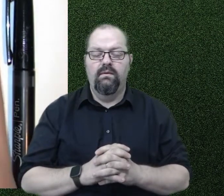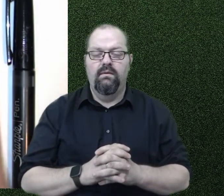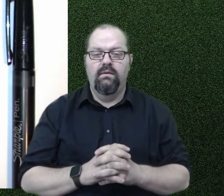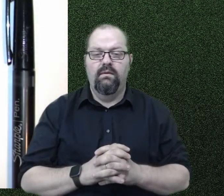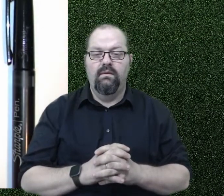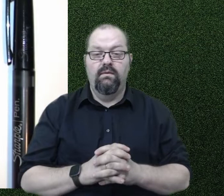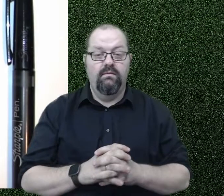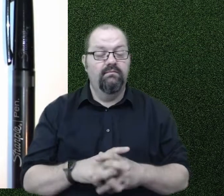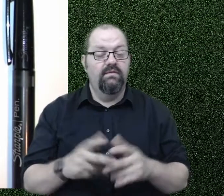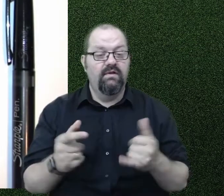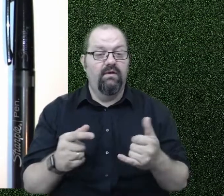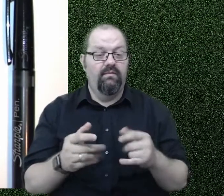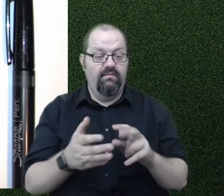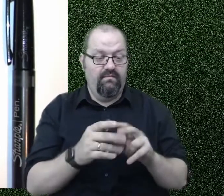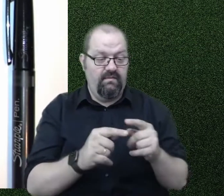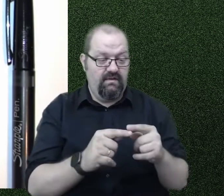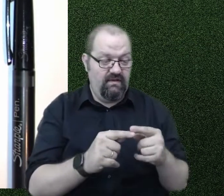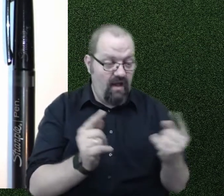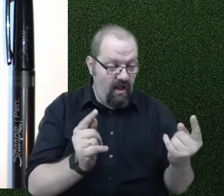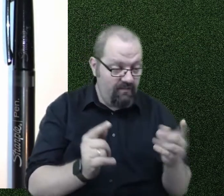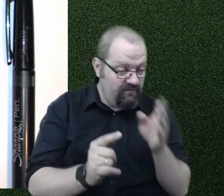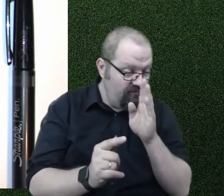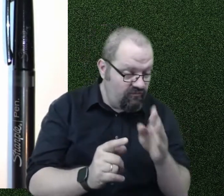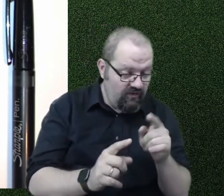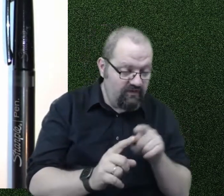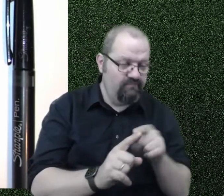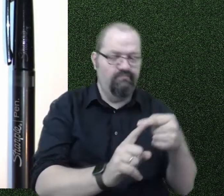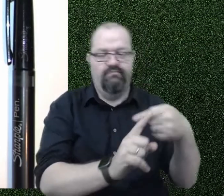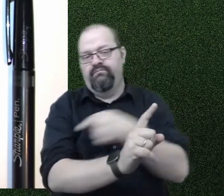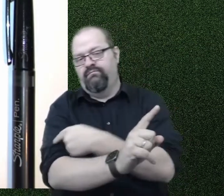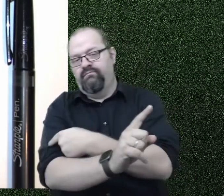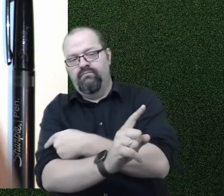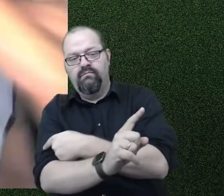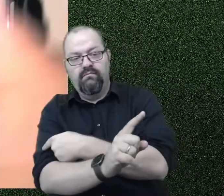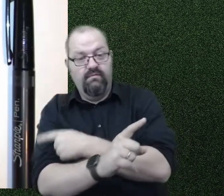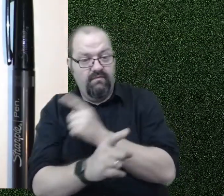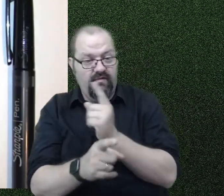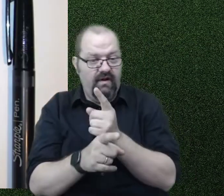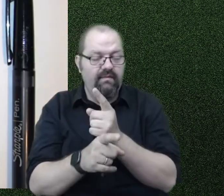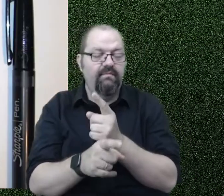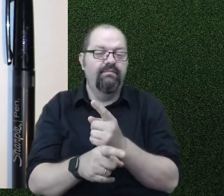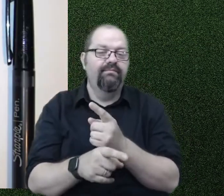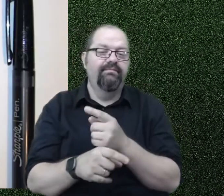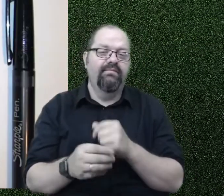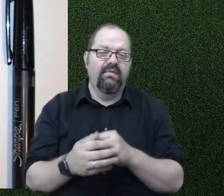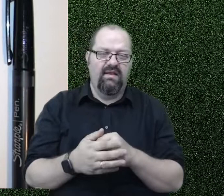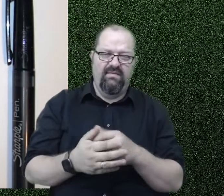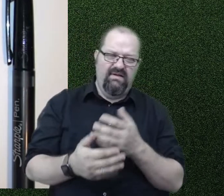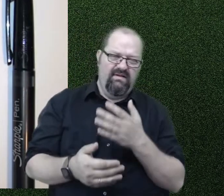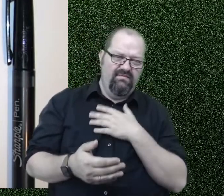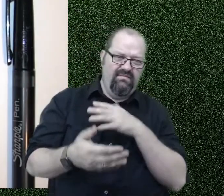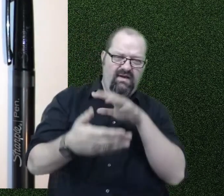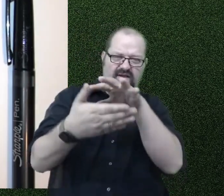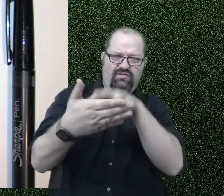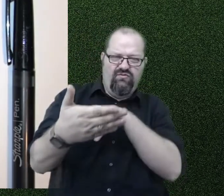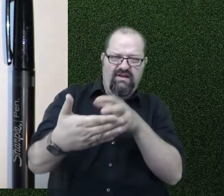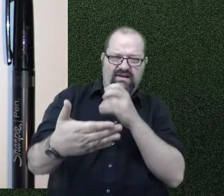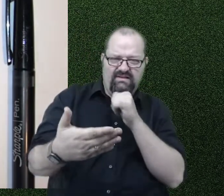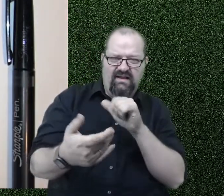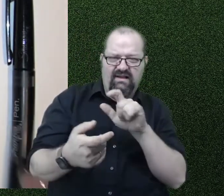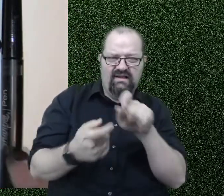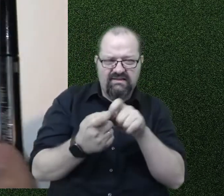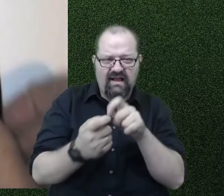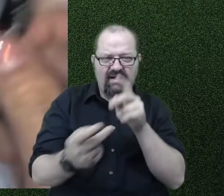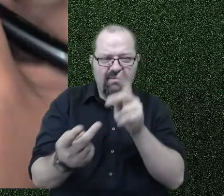Isn't that in the opposite direction from you, but 3 times as long? Well, it should be. My grid isn't exactly perfect, but you get the